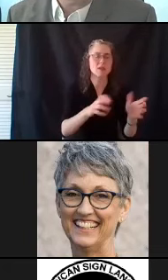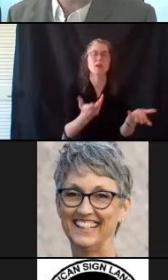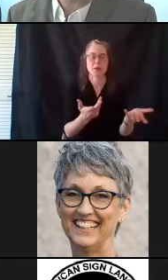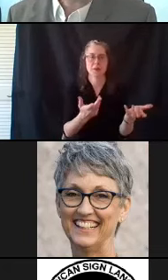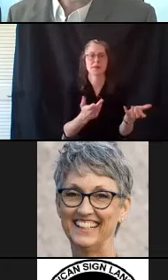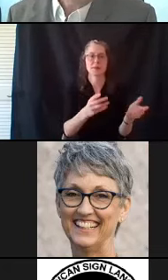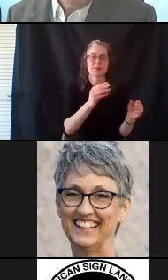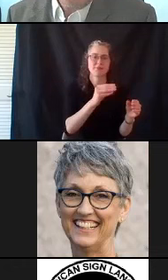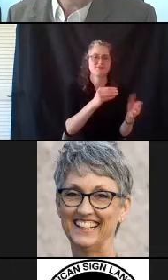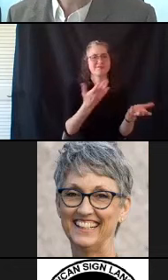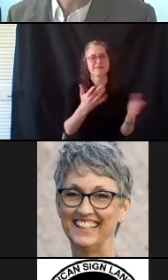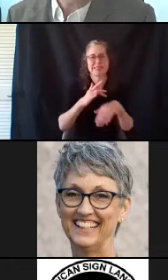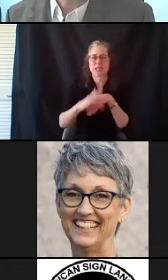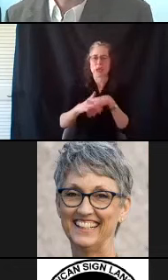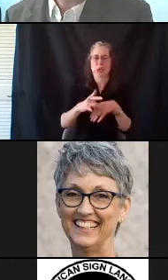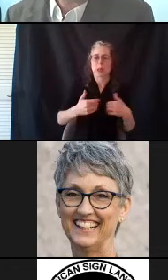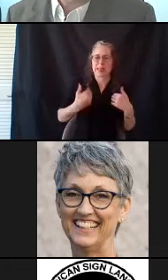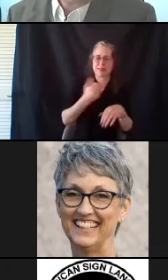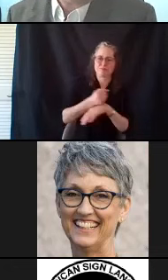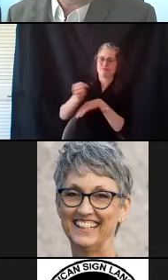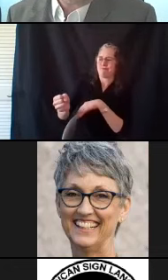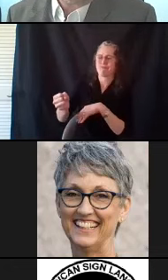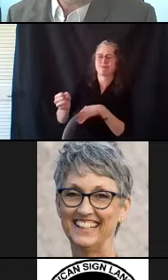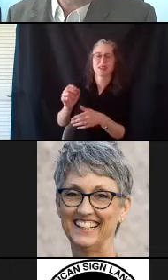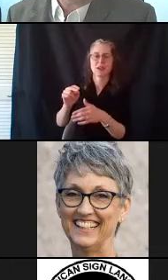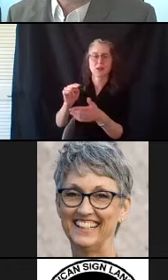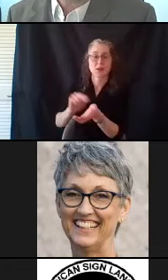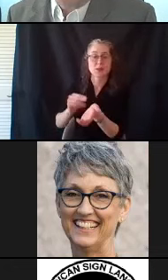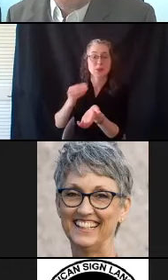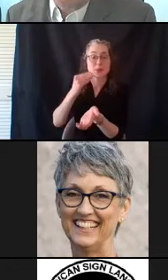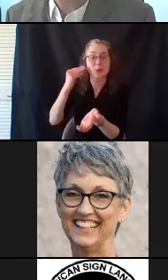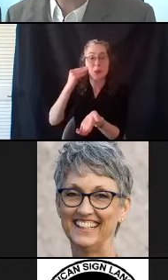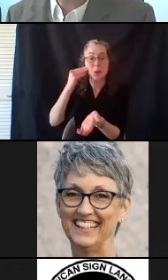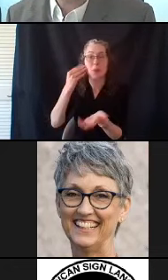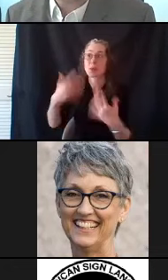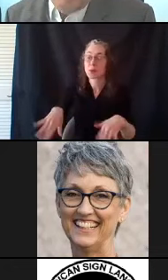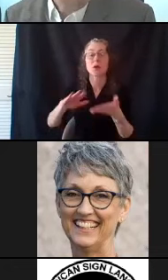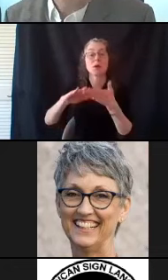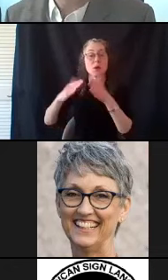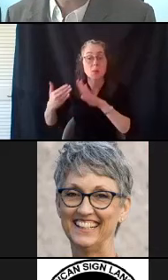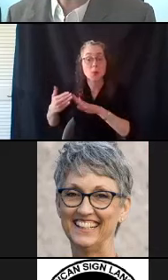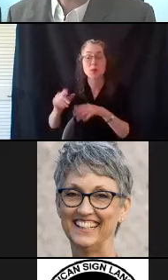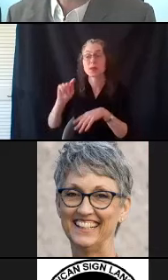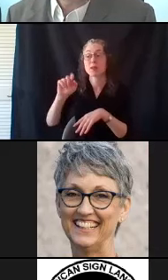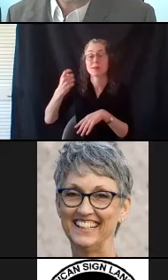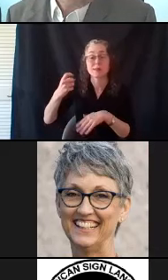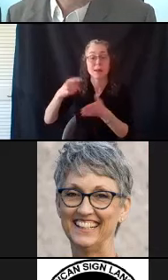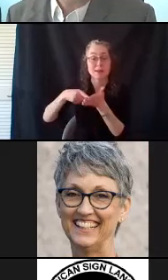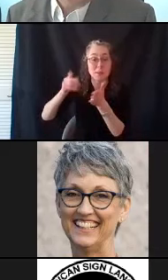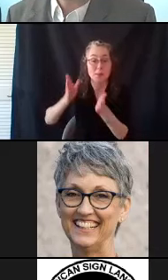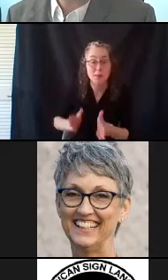nursing home, and this costs the community and taxpayers